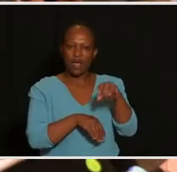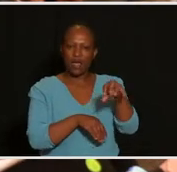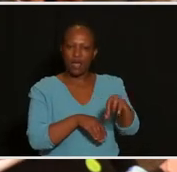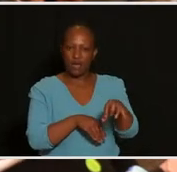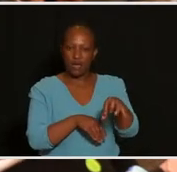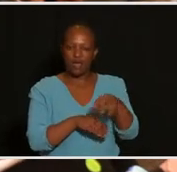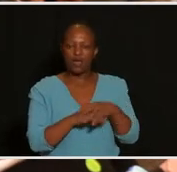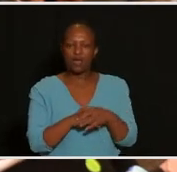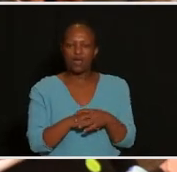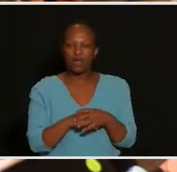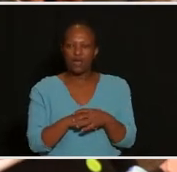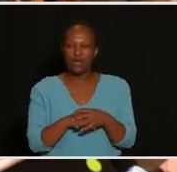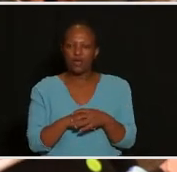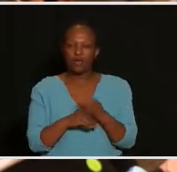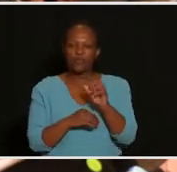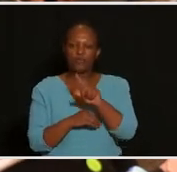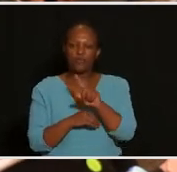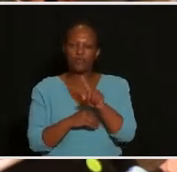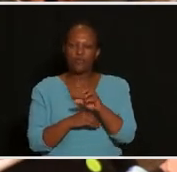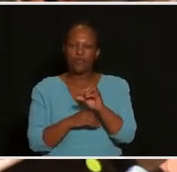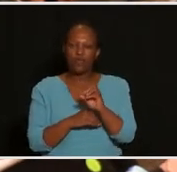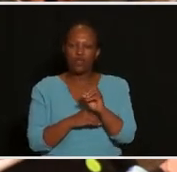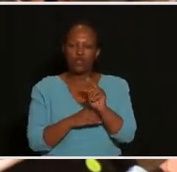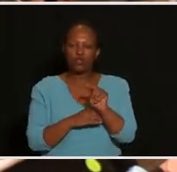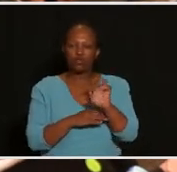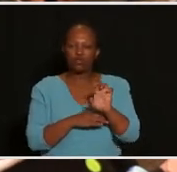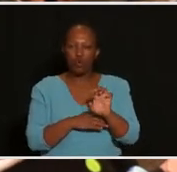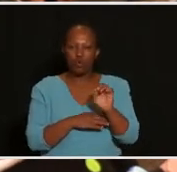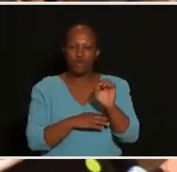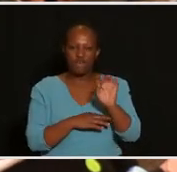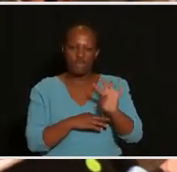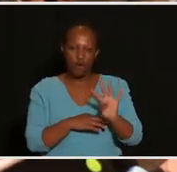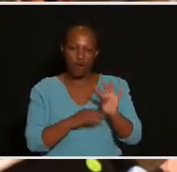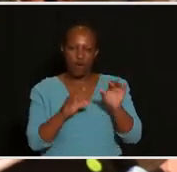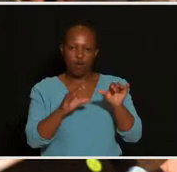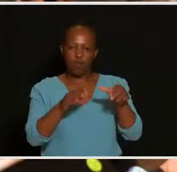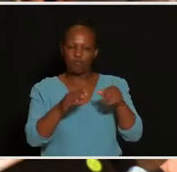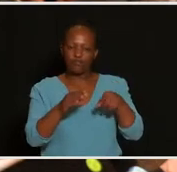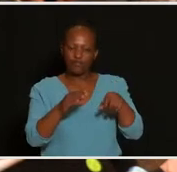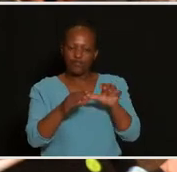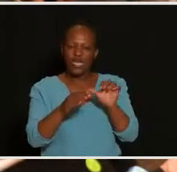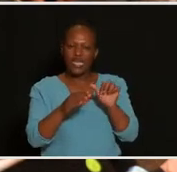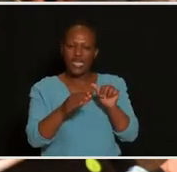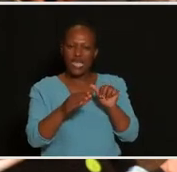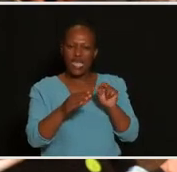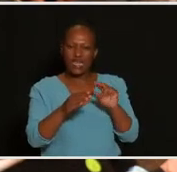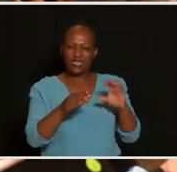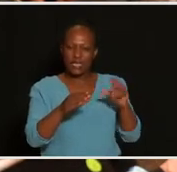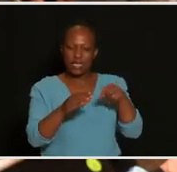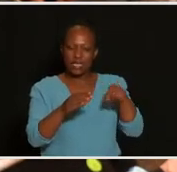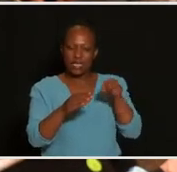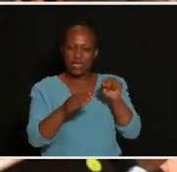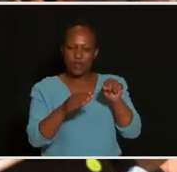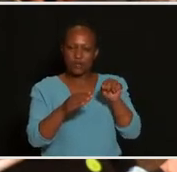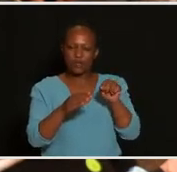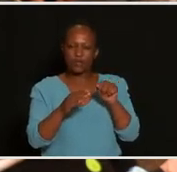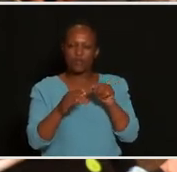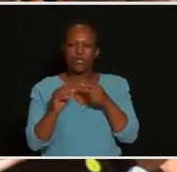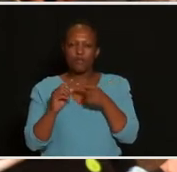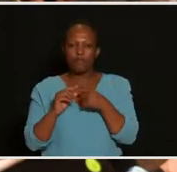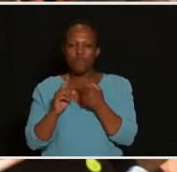this was on four it was one four ANC I come from award